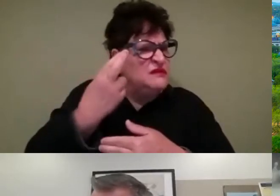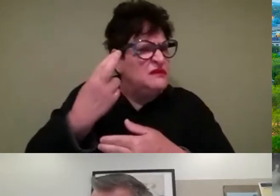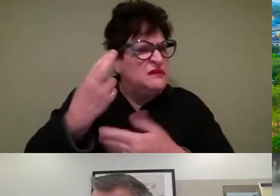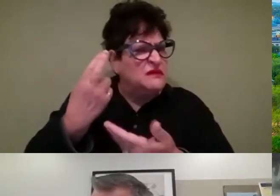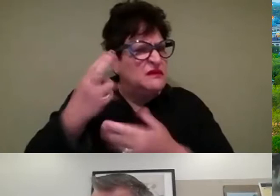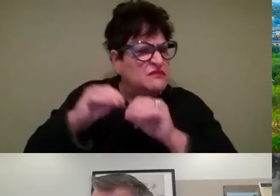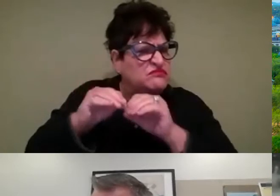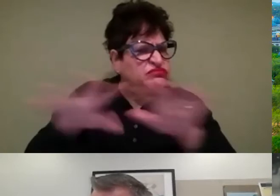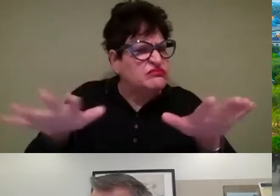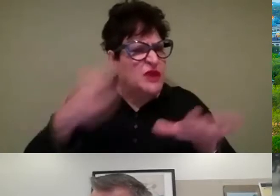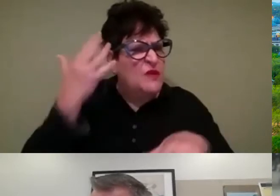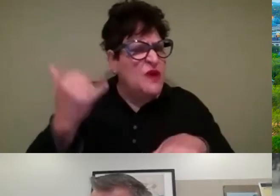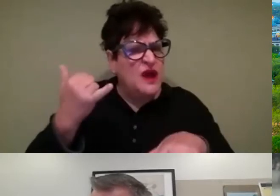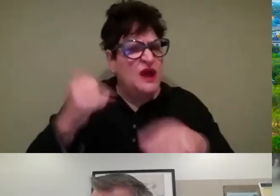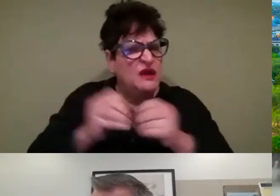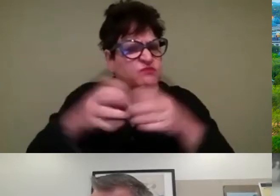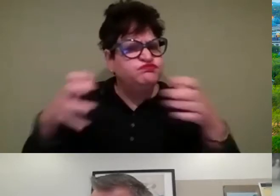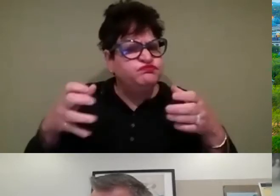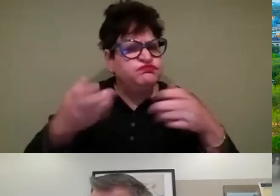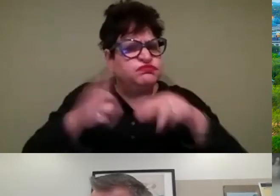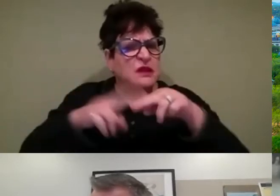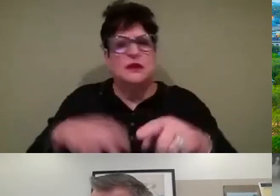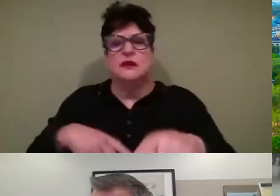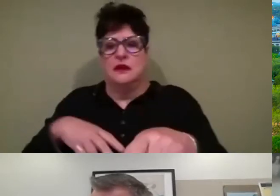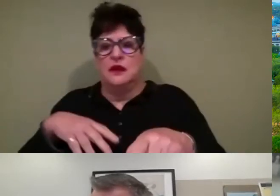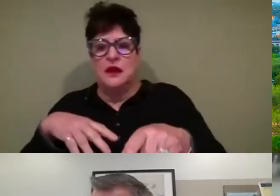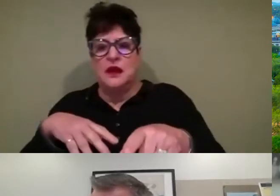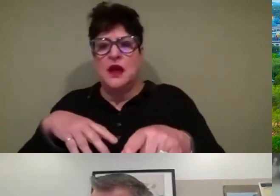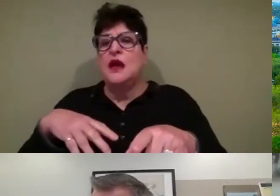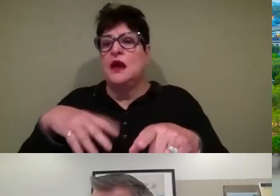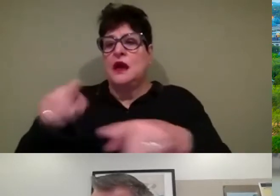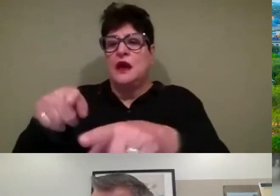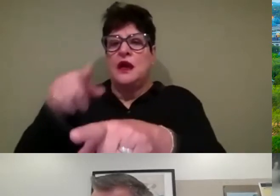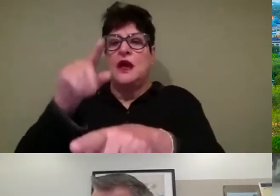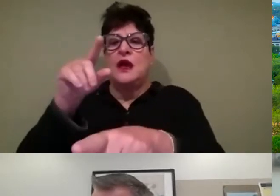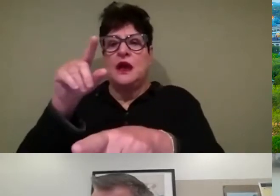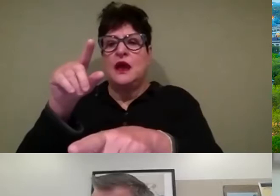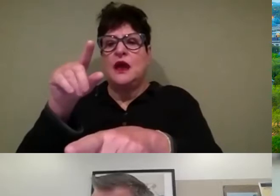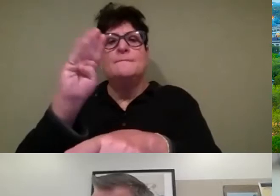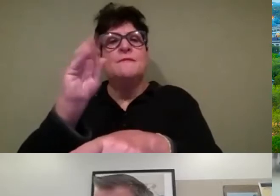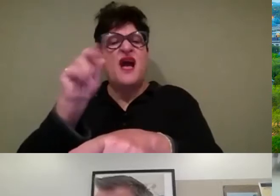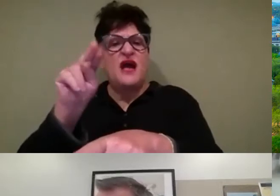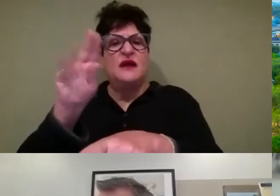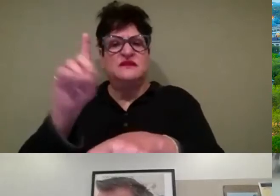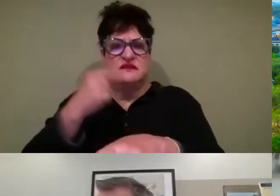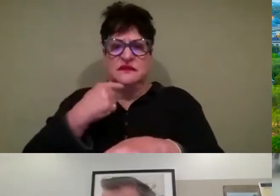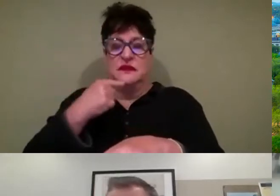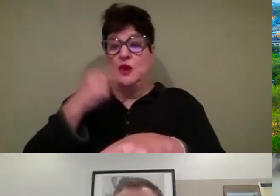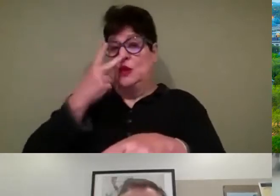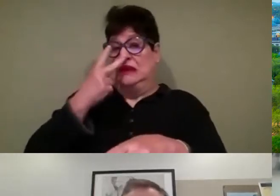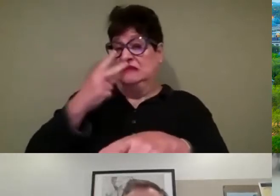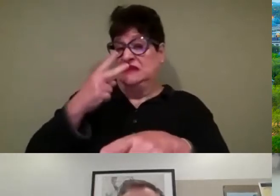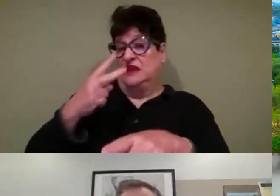want me to take that one? Yeah, that'd be great. Yeah, so, you know, for us, we when we're talking about a slight uptick, we're looking at the